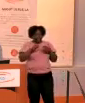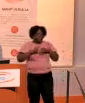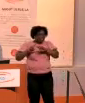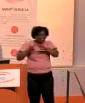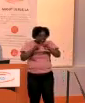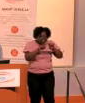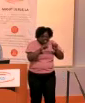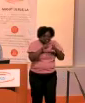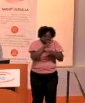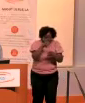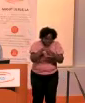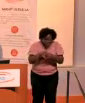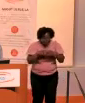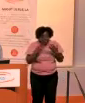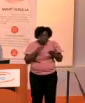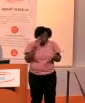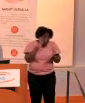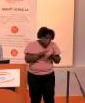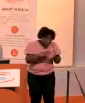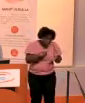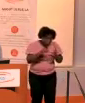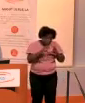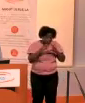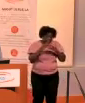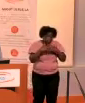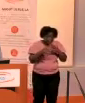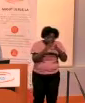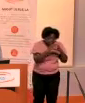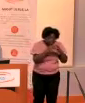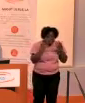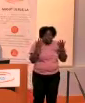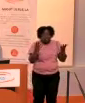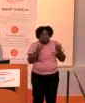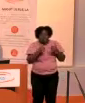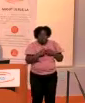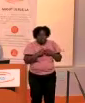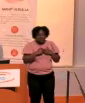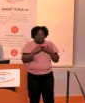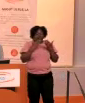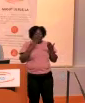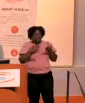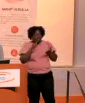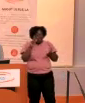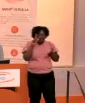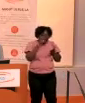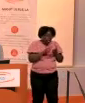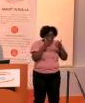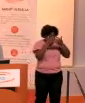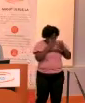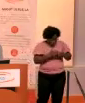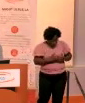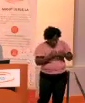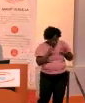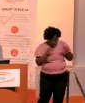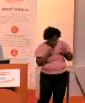It's not as many white blood cells there. You don't see as much of the lower complement levels or the DNA antibodies, although